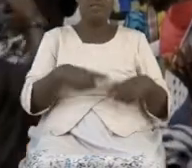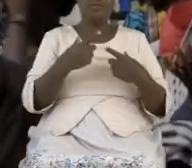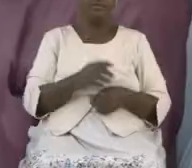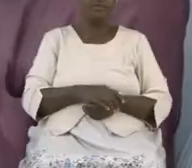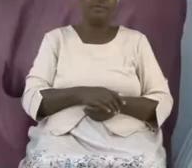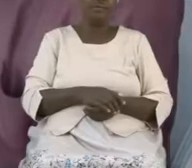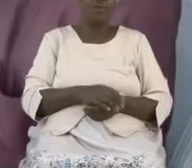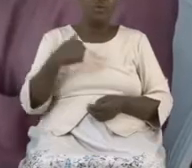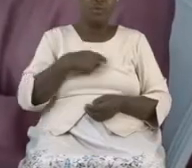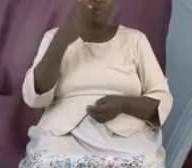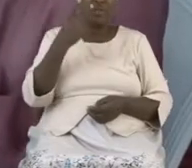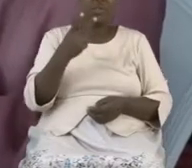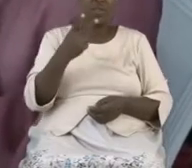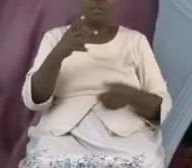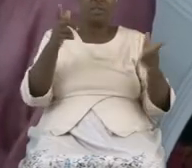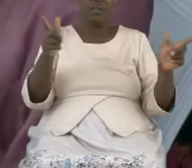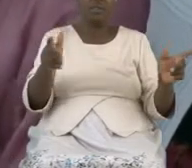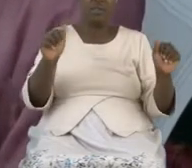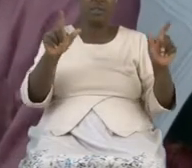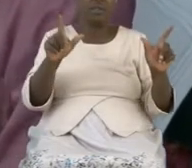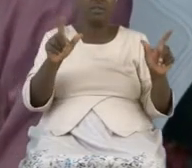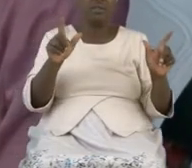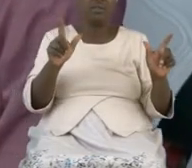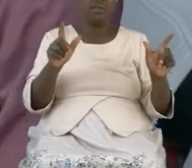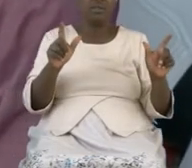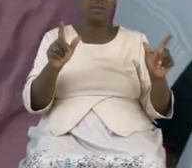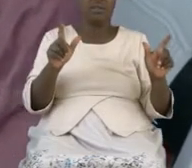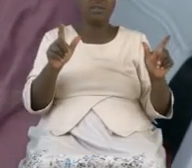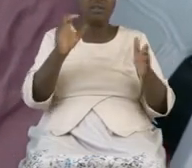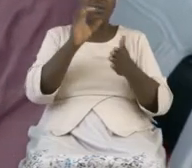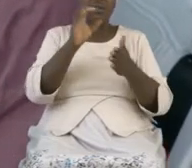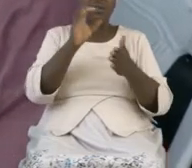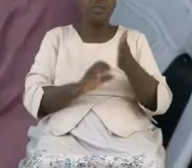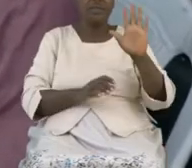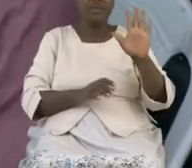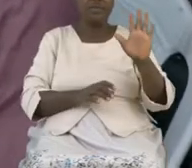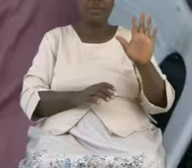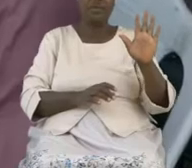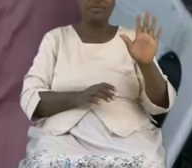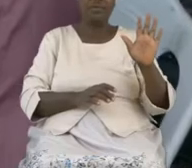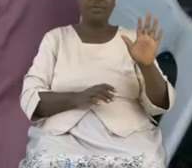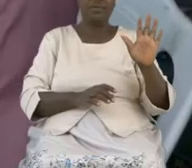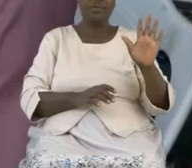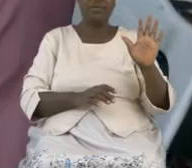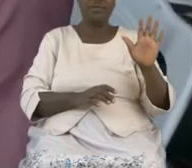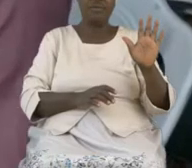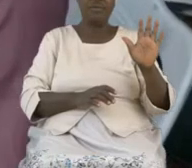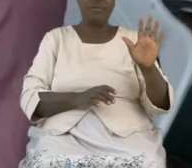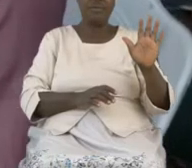at Galatians chapter 5. Let me start from